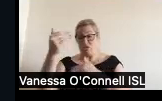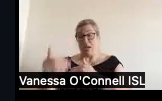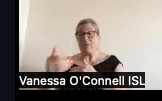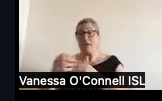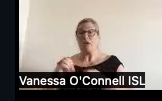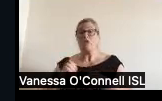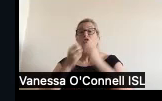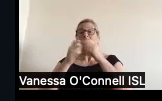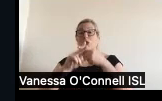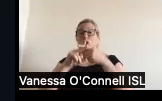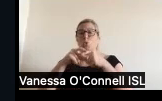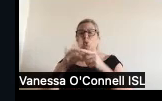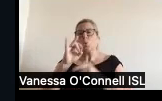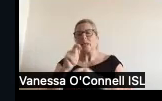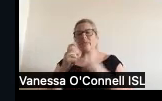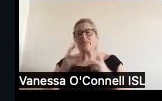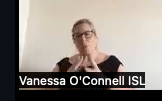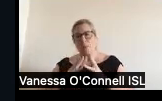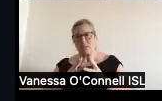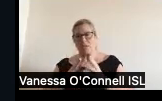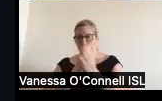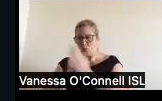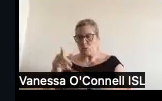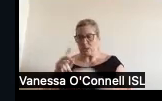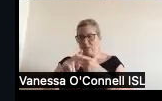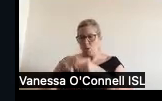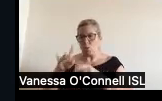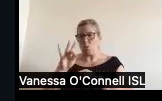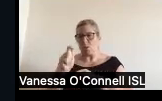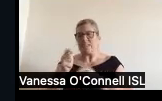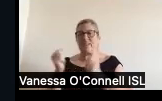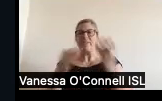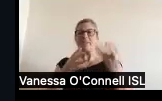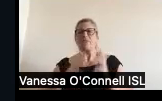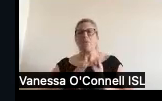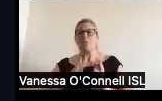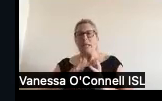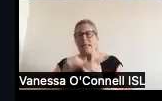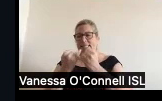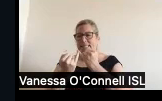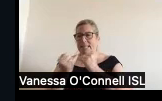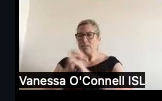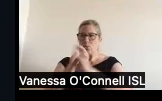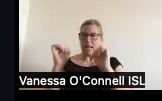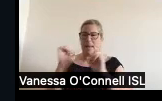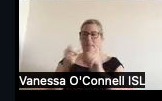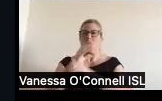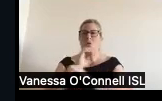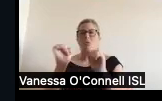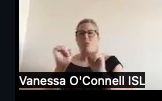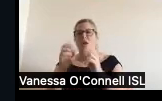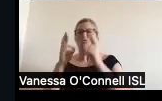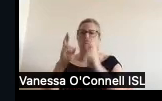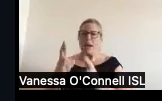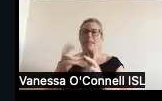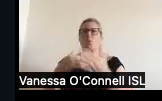women. So during this election, there was a toolkit available for women which detailed to them all of their rights, what they